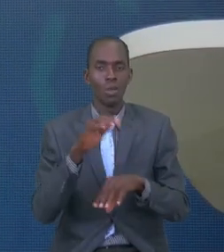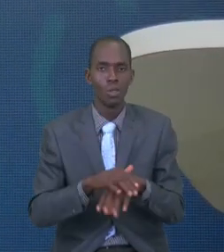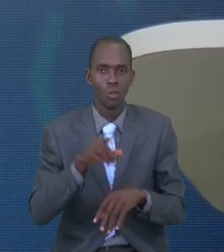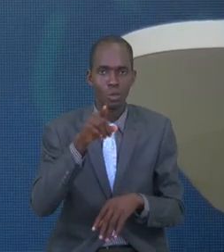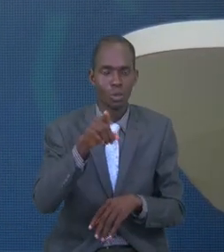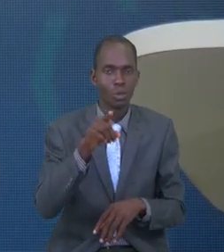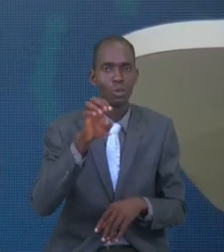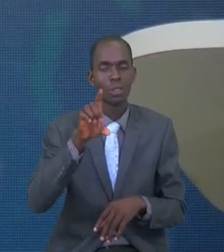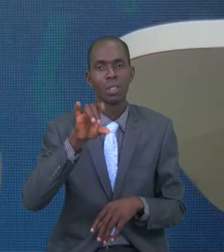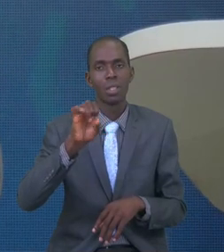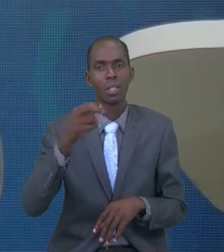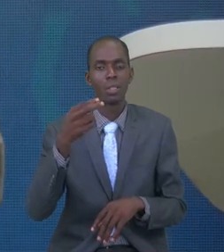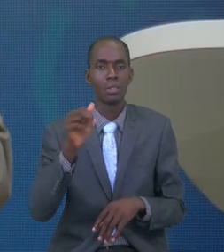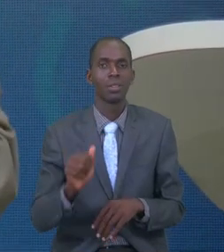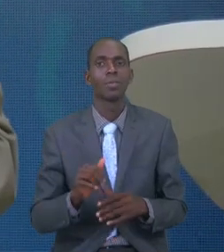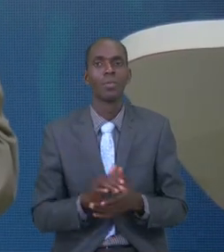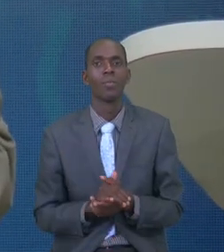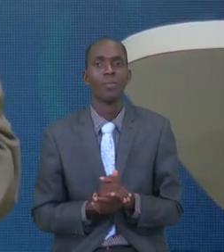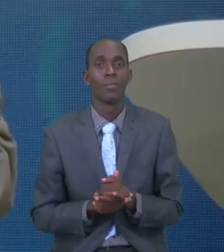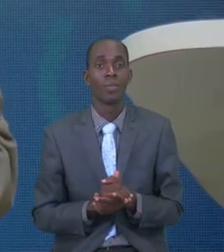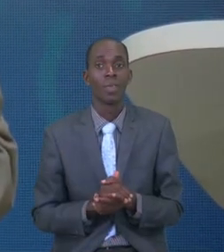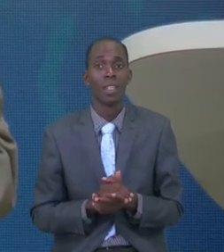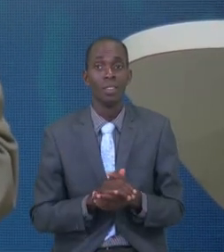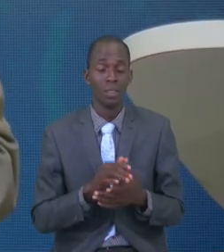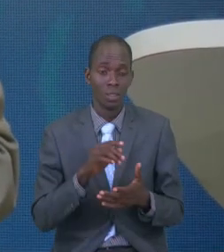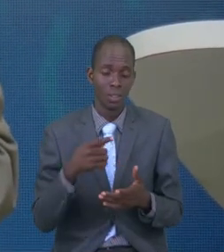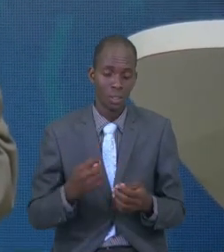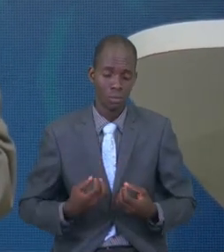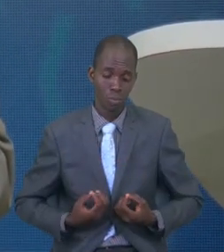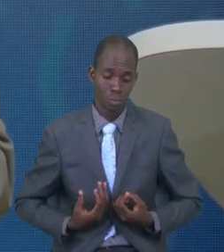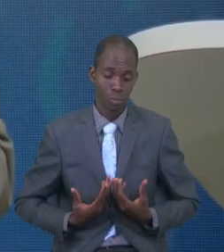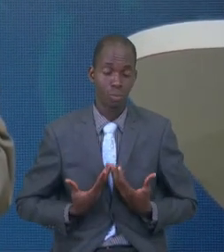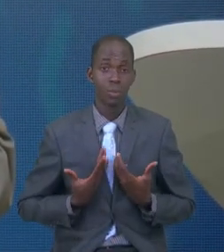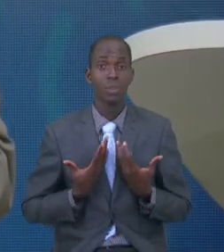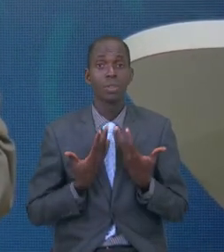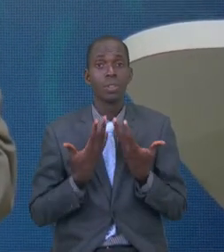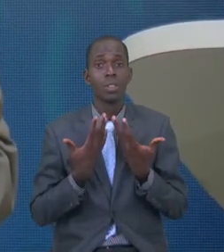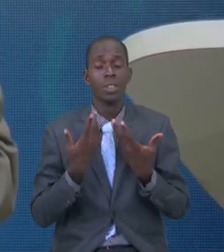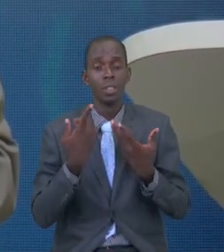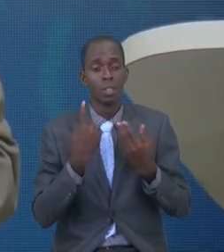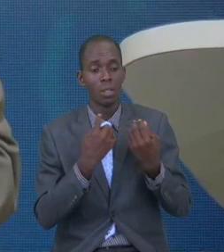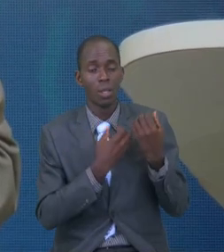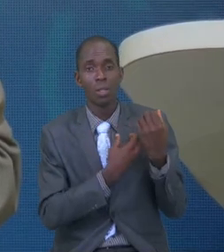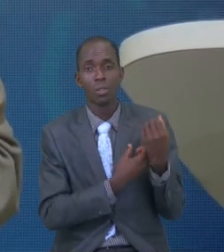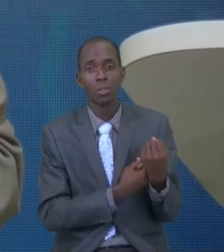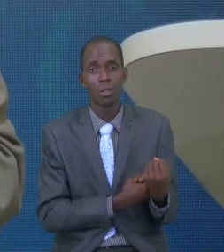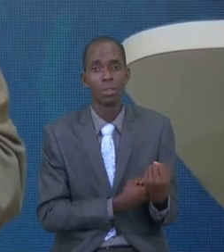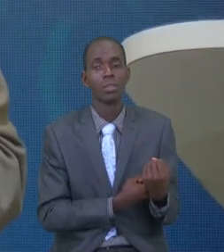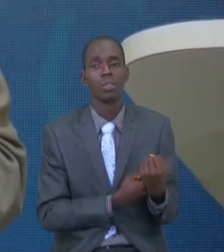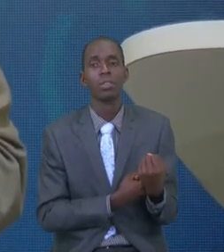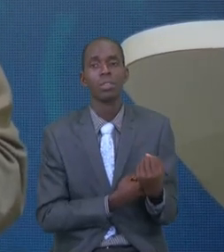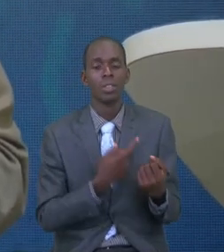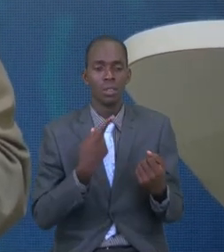The inspiration the courage,